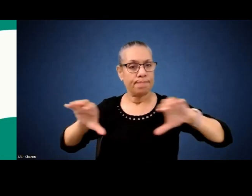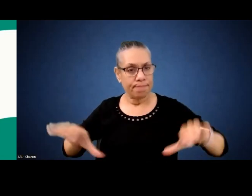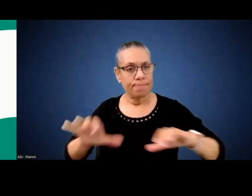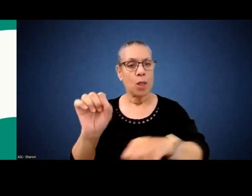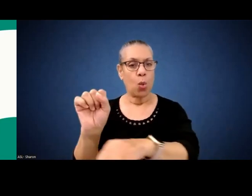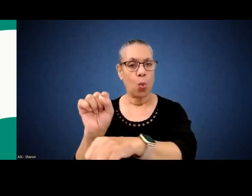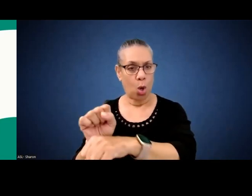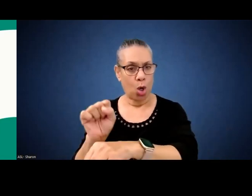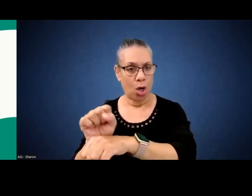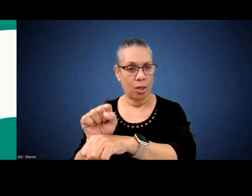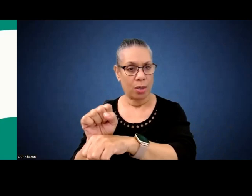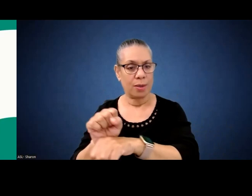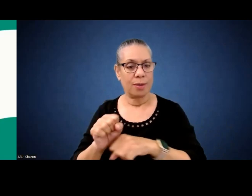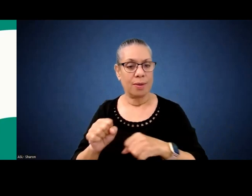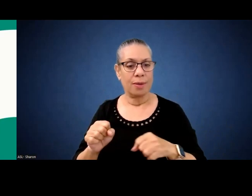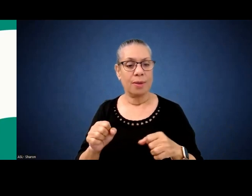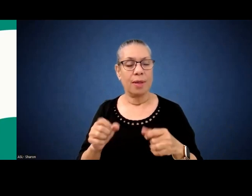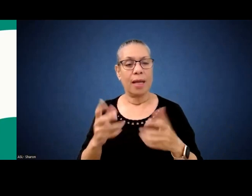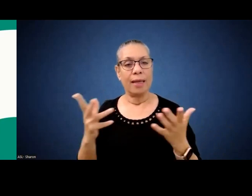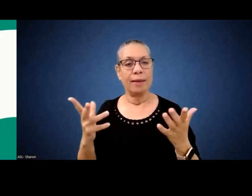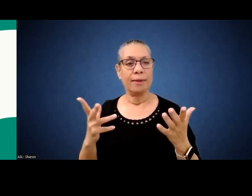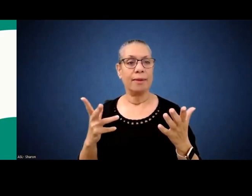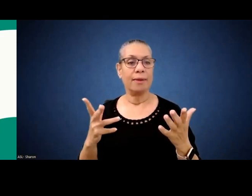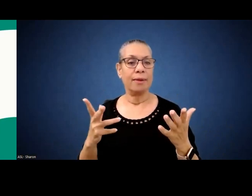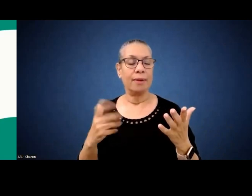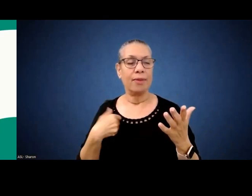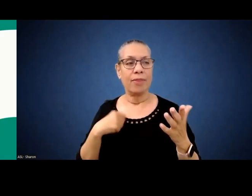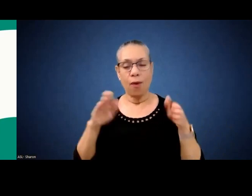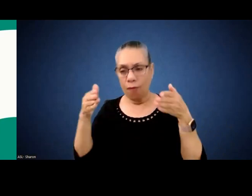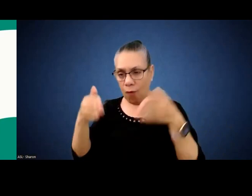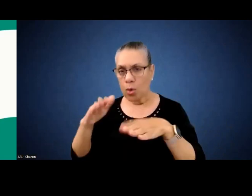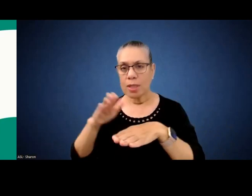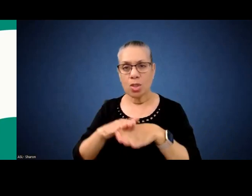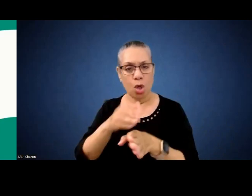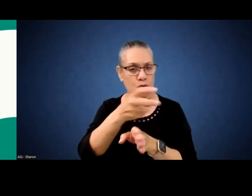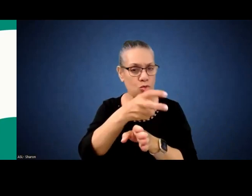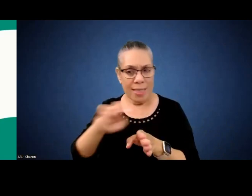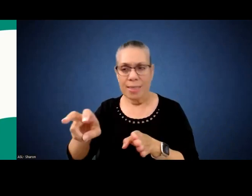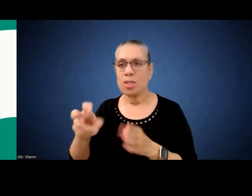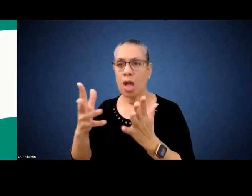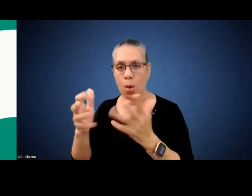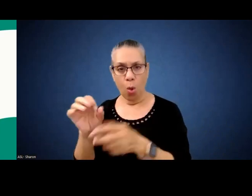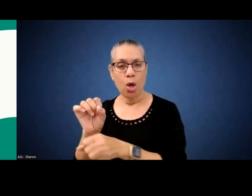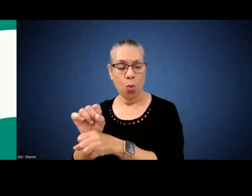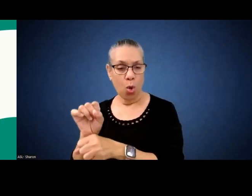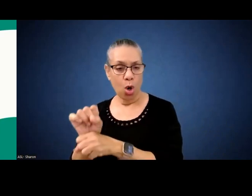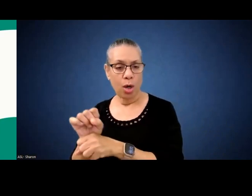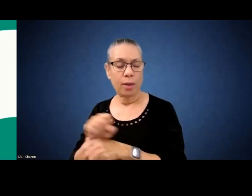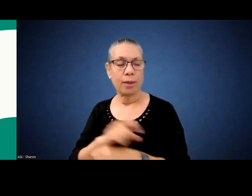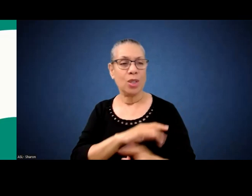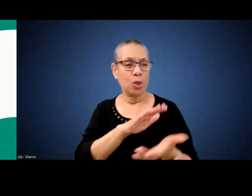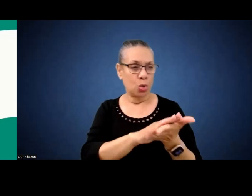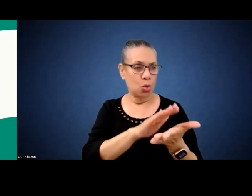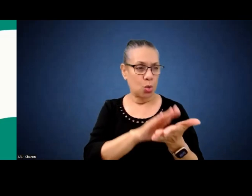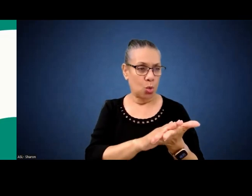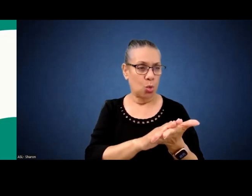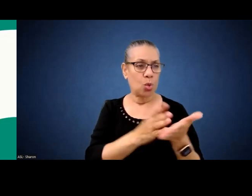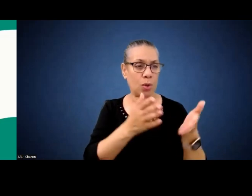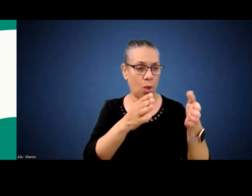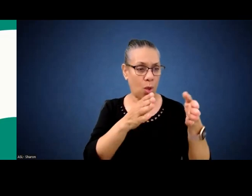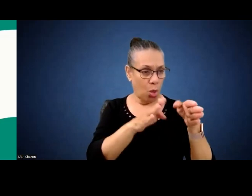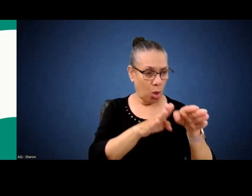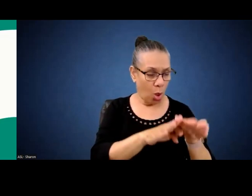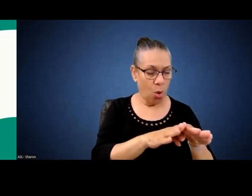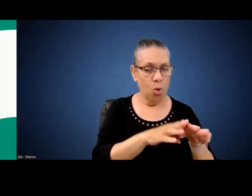of coming to the tail end of their work. They're focused on transition, and academically and at school,